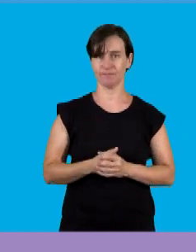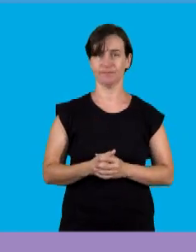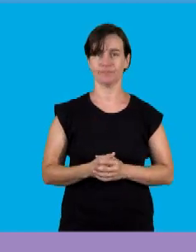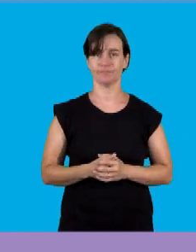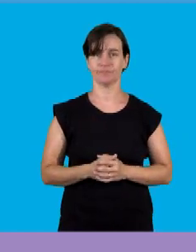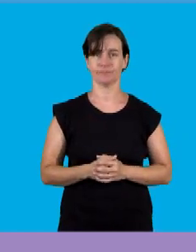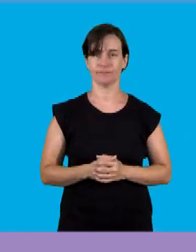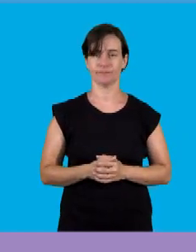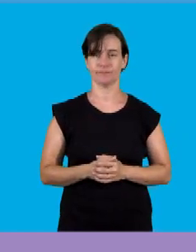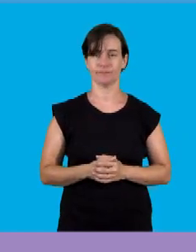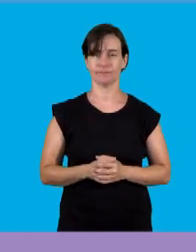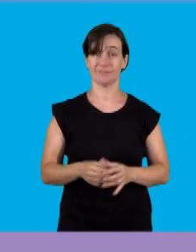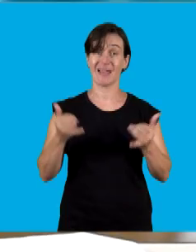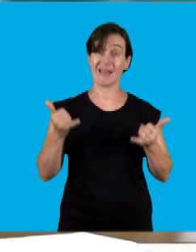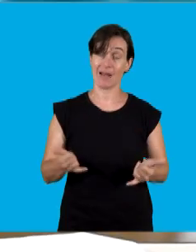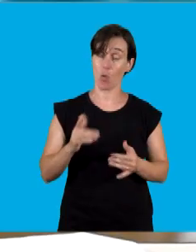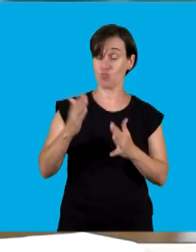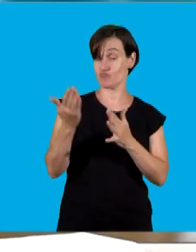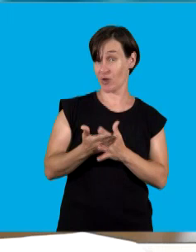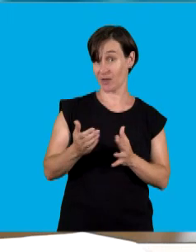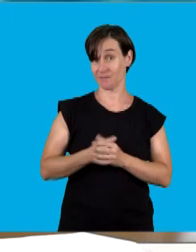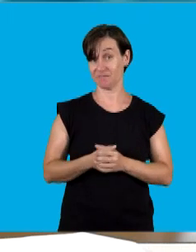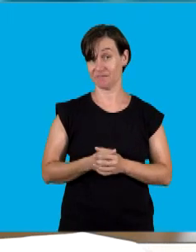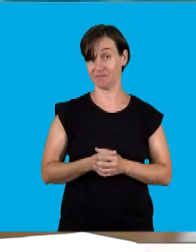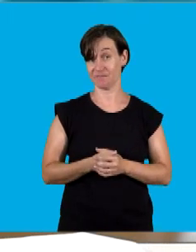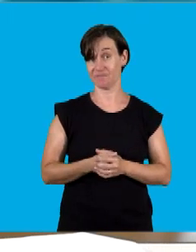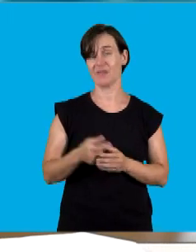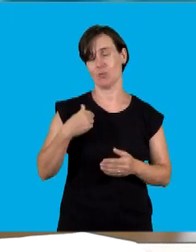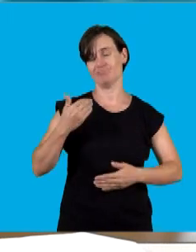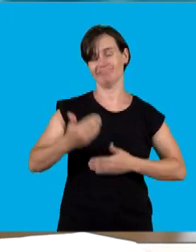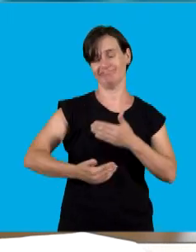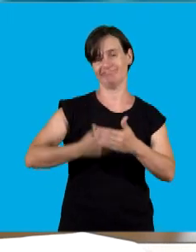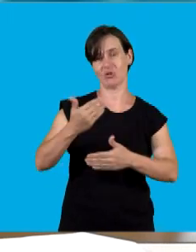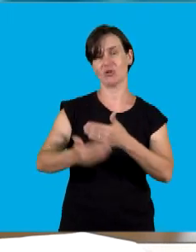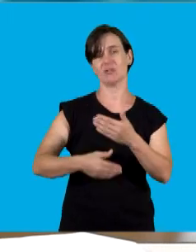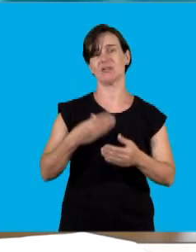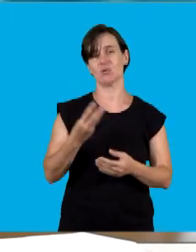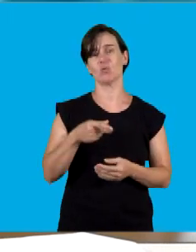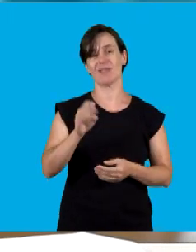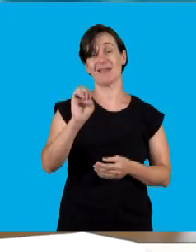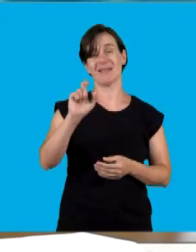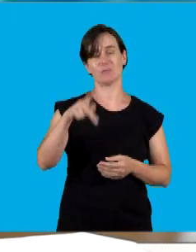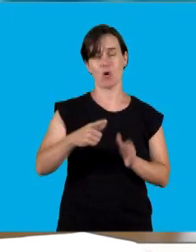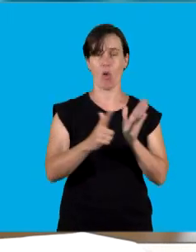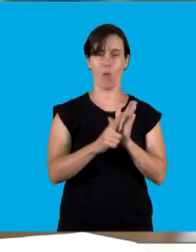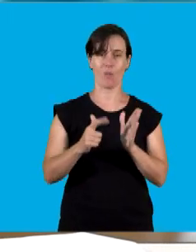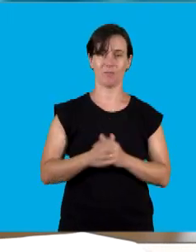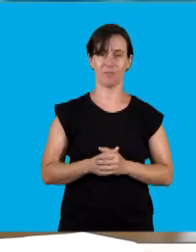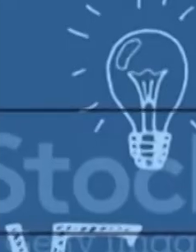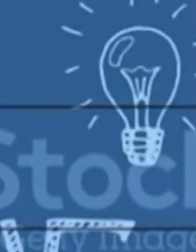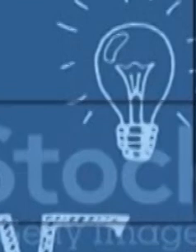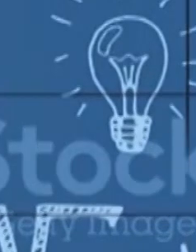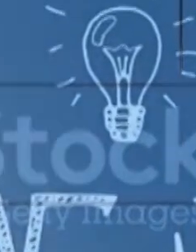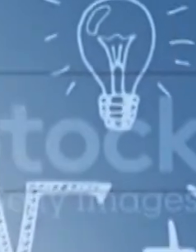answer there. Let's quickly go to an ad break, and then we will continue with our exponent laws.